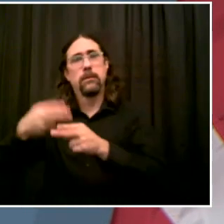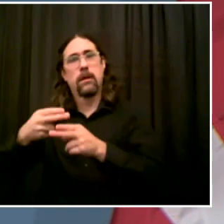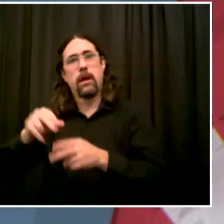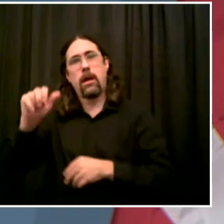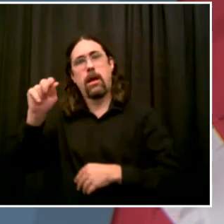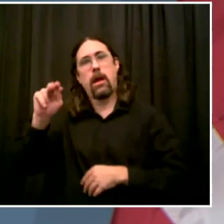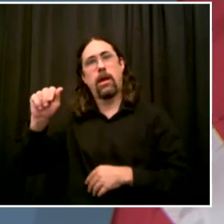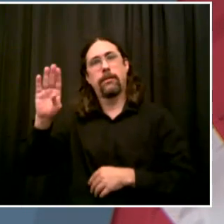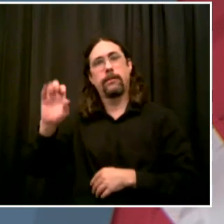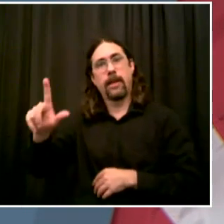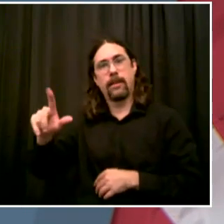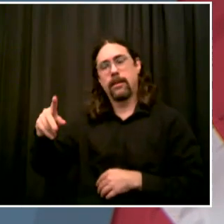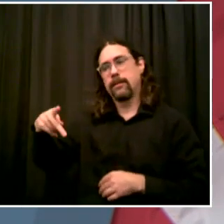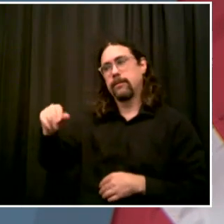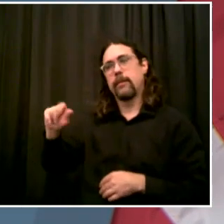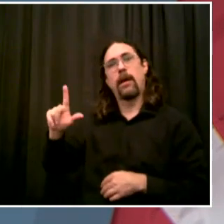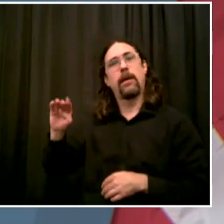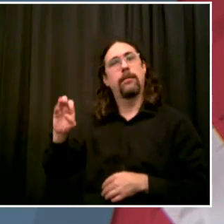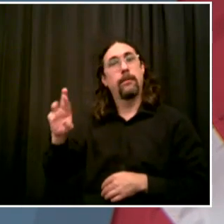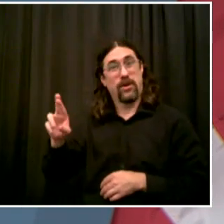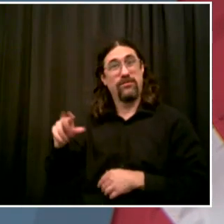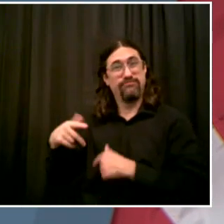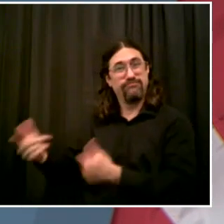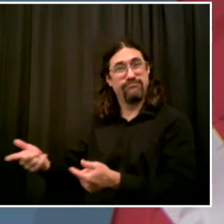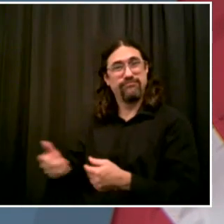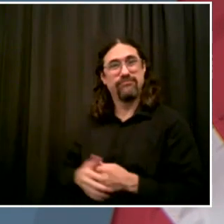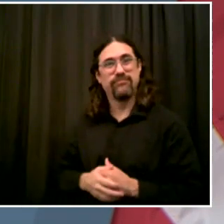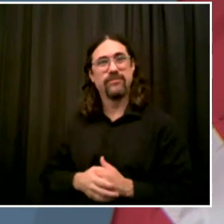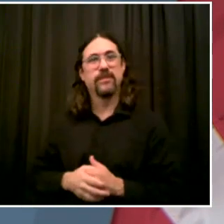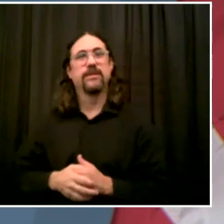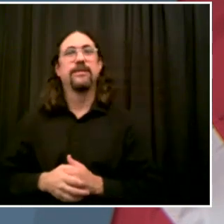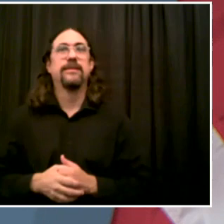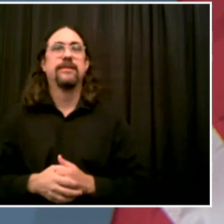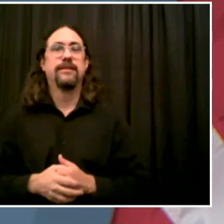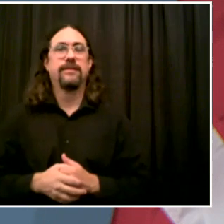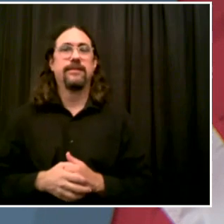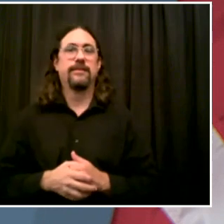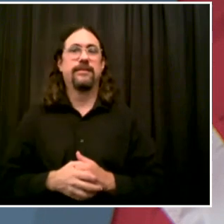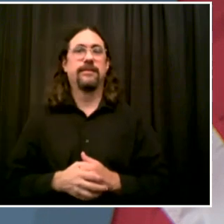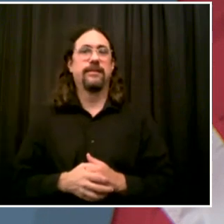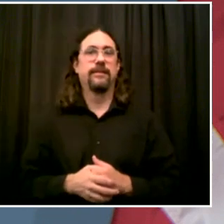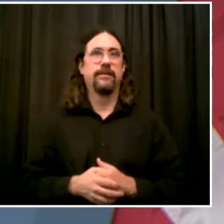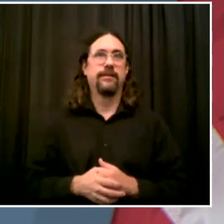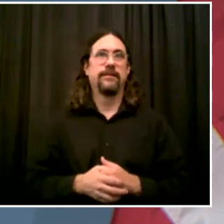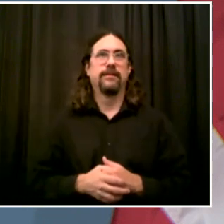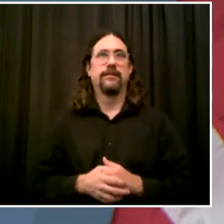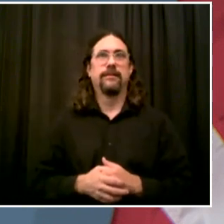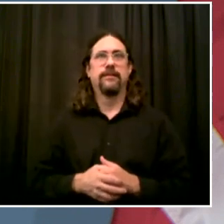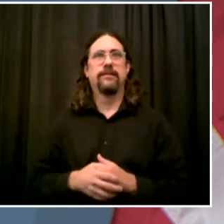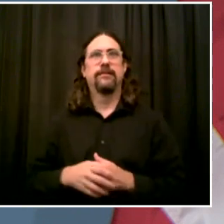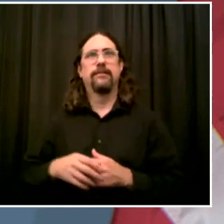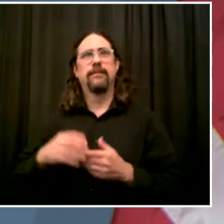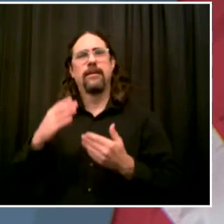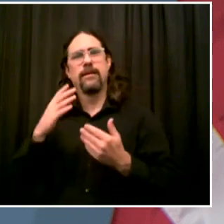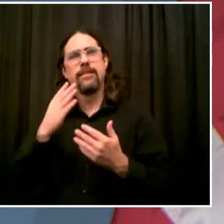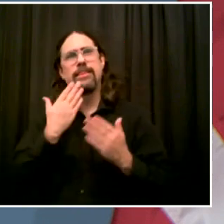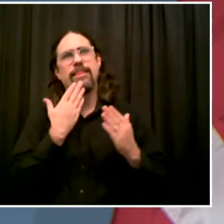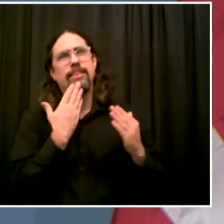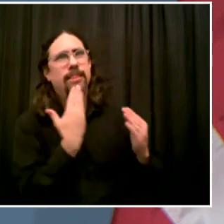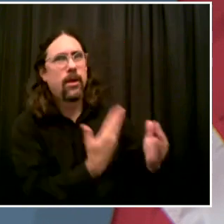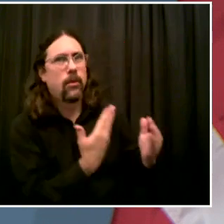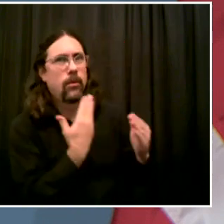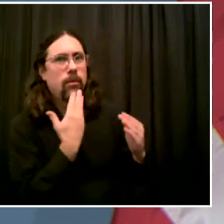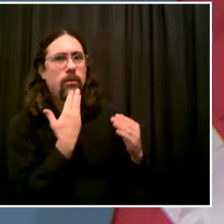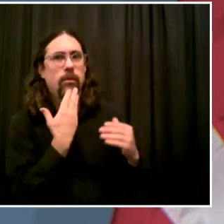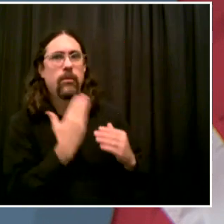reminding us that we had a great day yesterday during our Get Tested Day of Action. We had many volunteers come out,